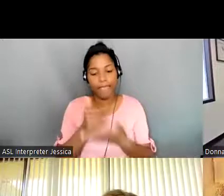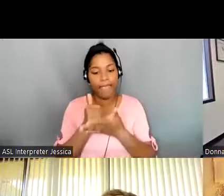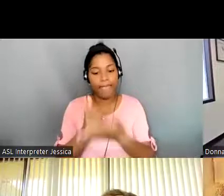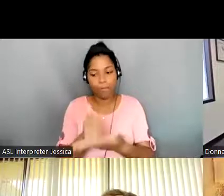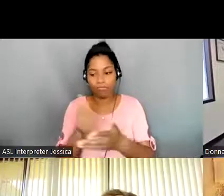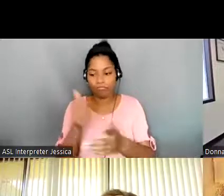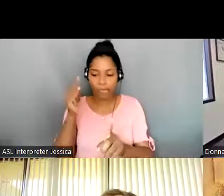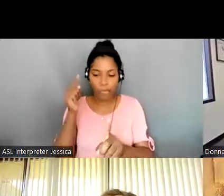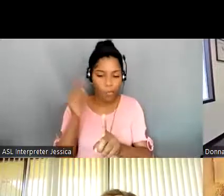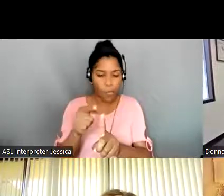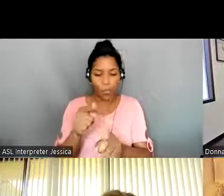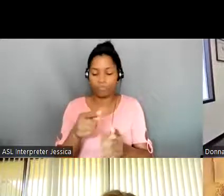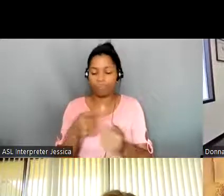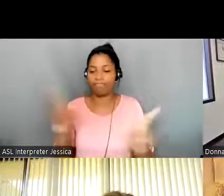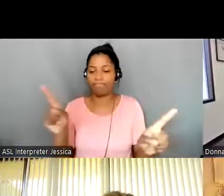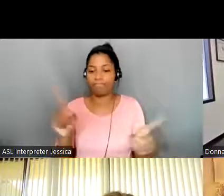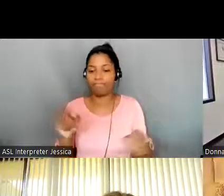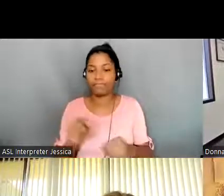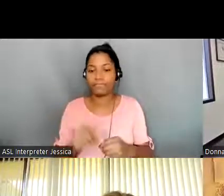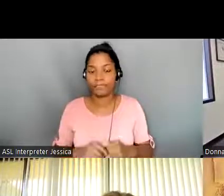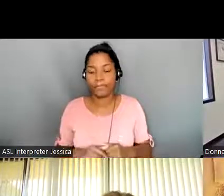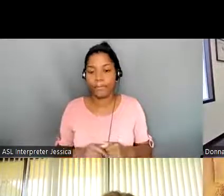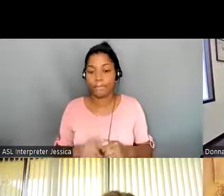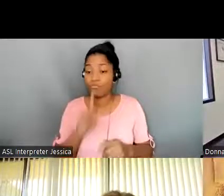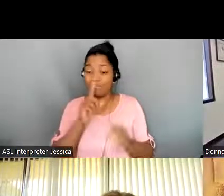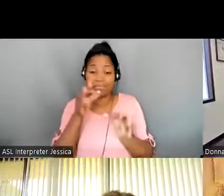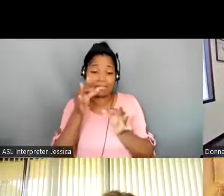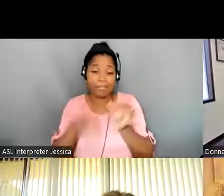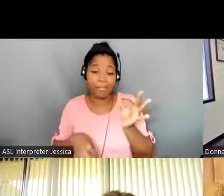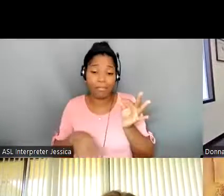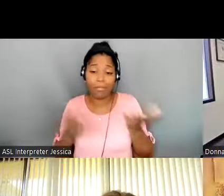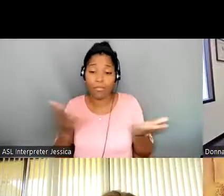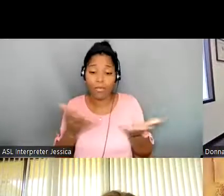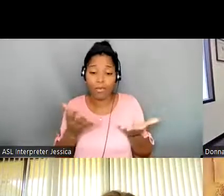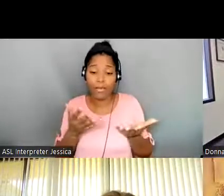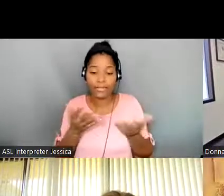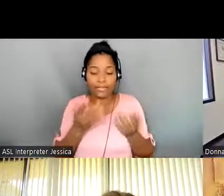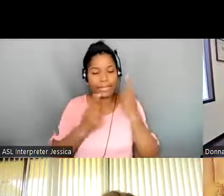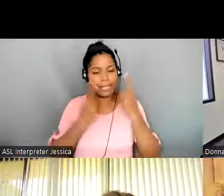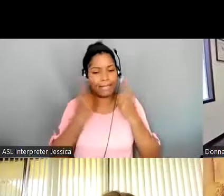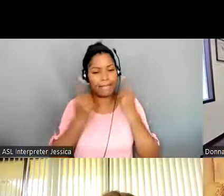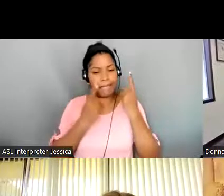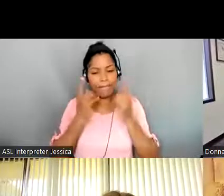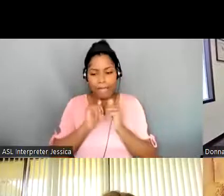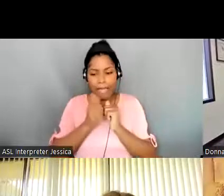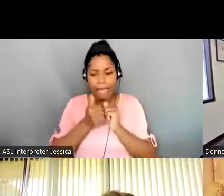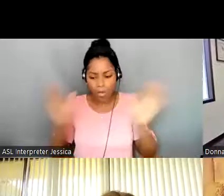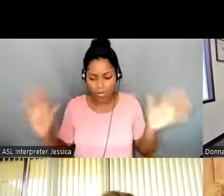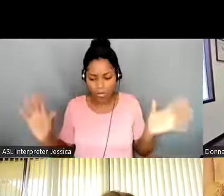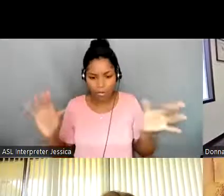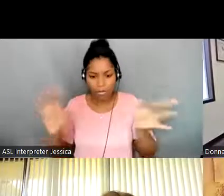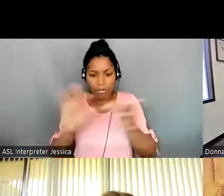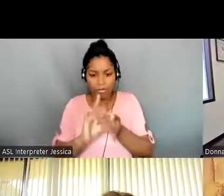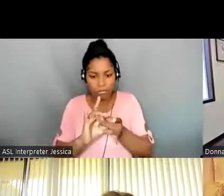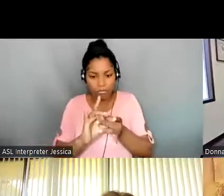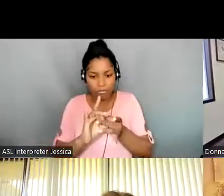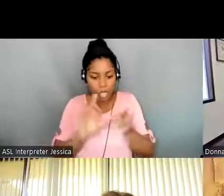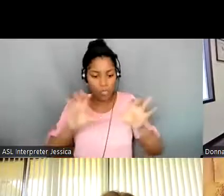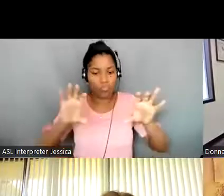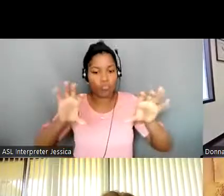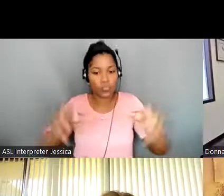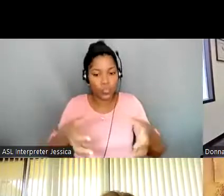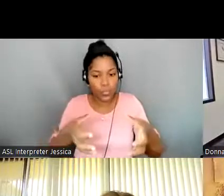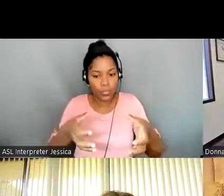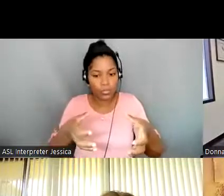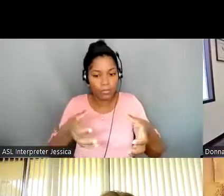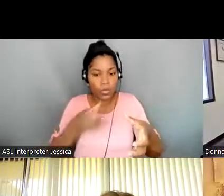goals. And those included some really simple things like taking into account how you pair your participants or group them together.